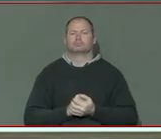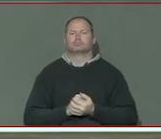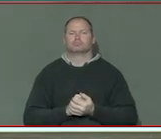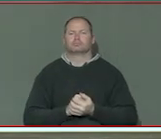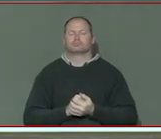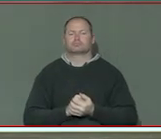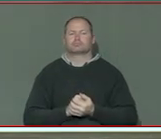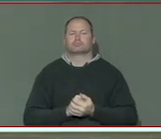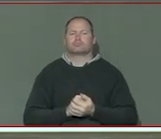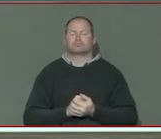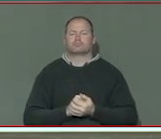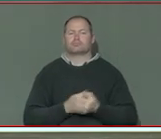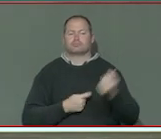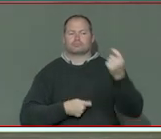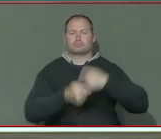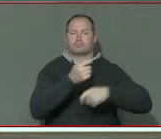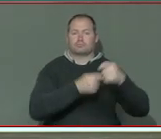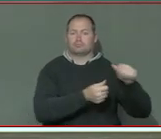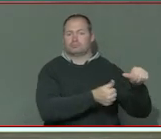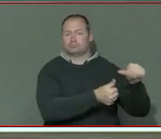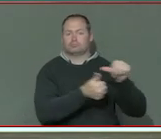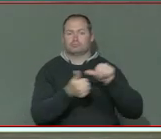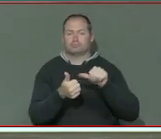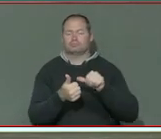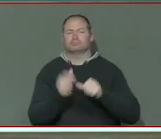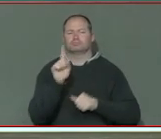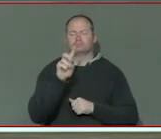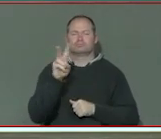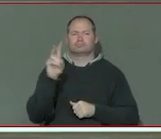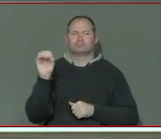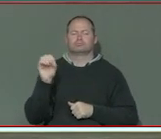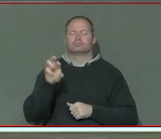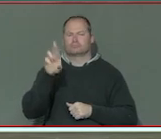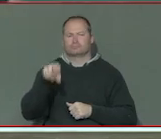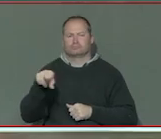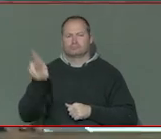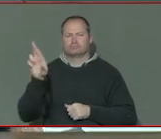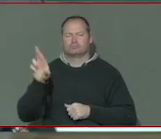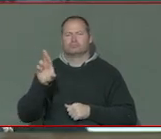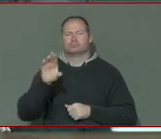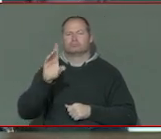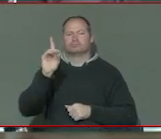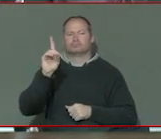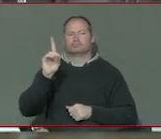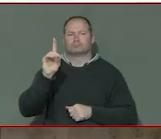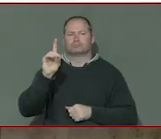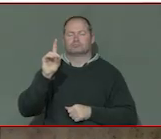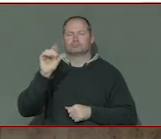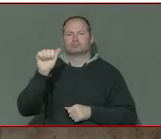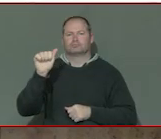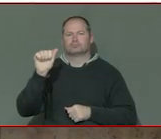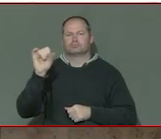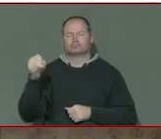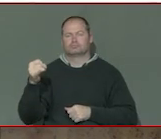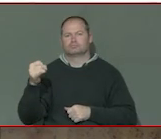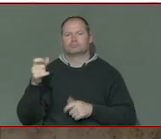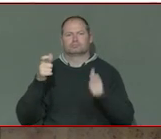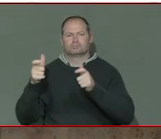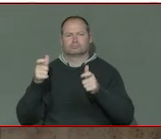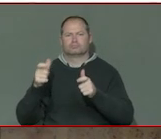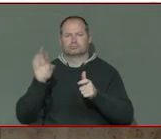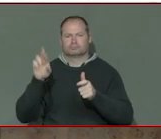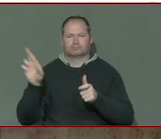A sales return of 120 was correctly in the DAJ. In other words, our journal, our control is correct. It's